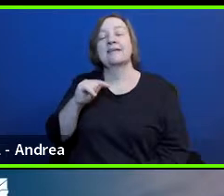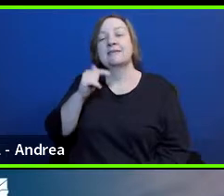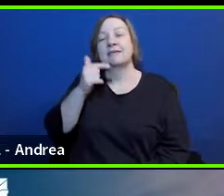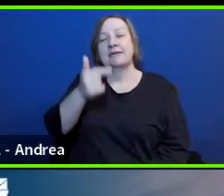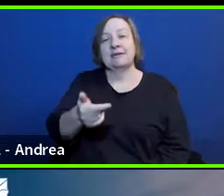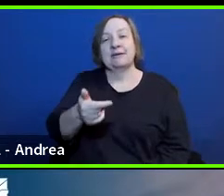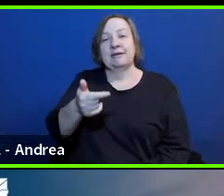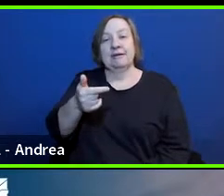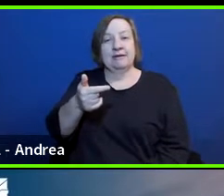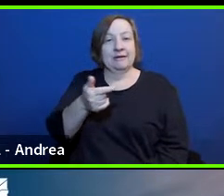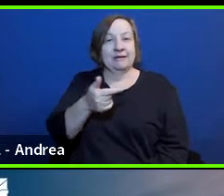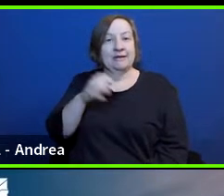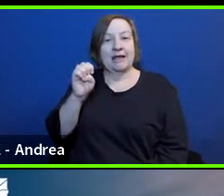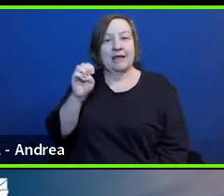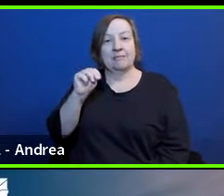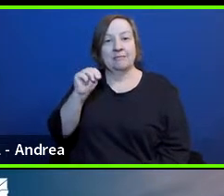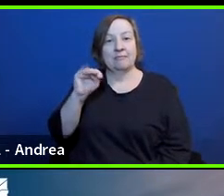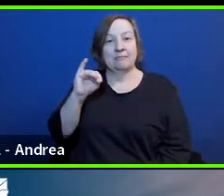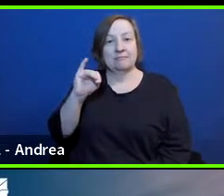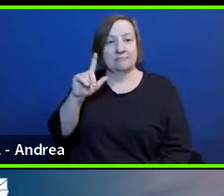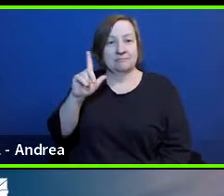to Emily.